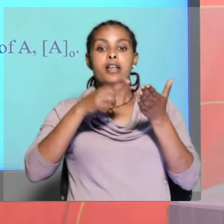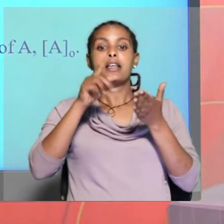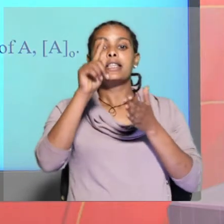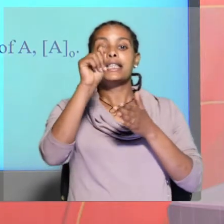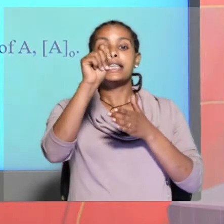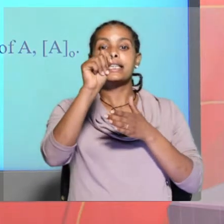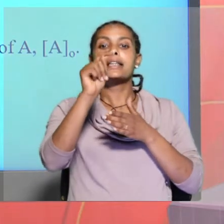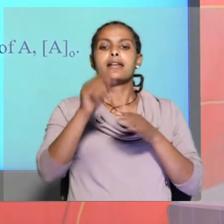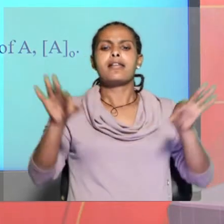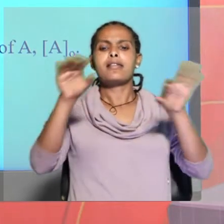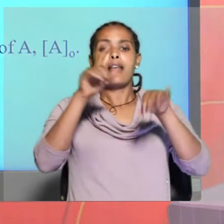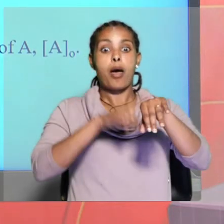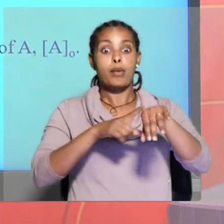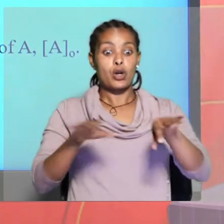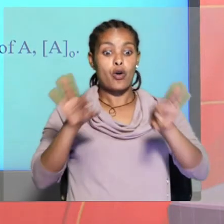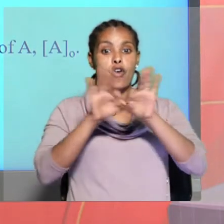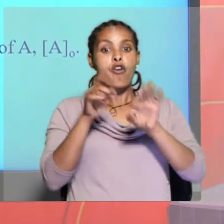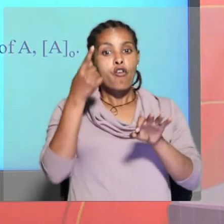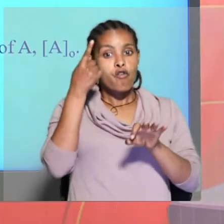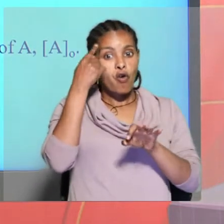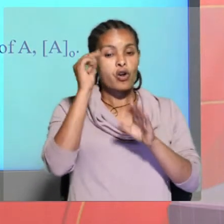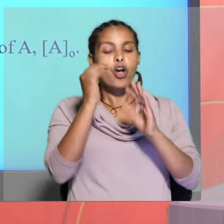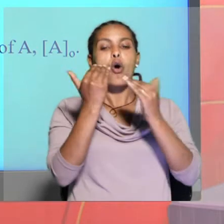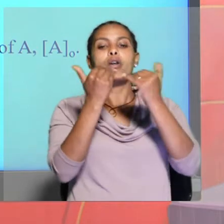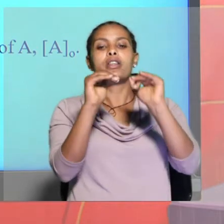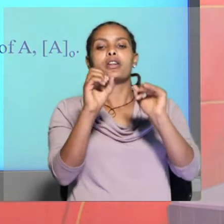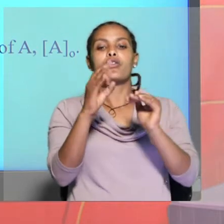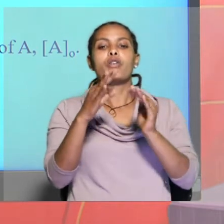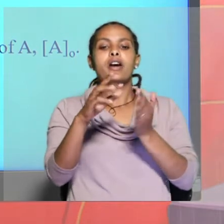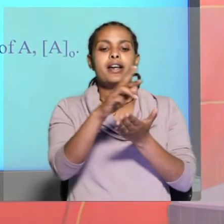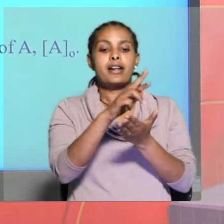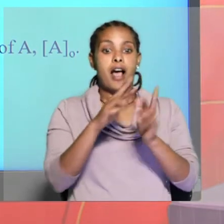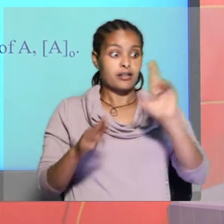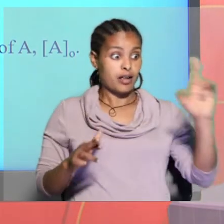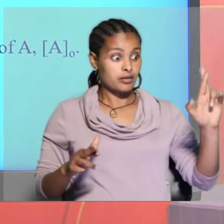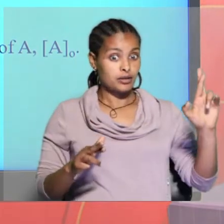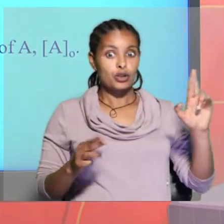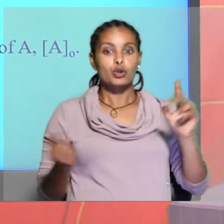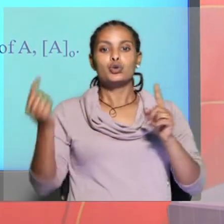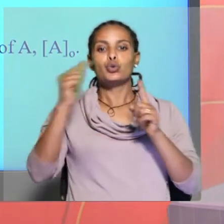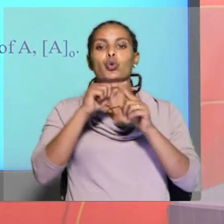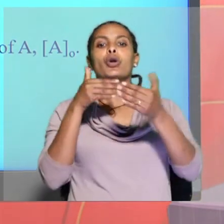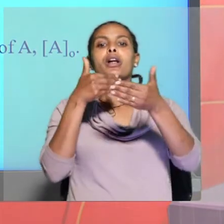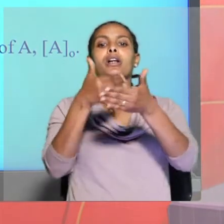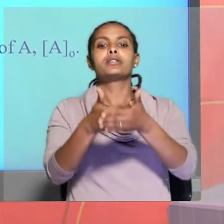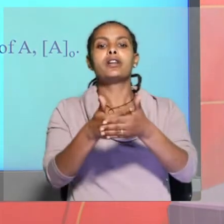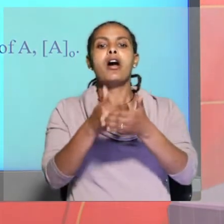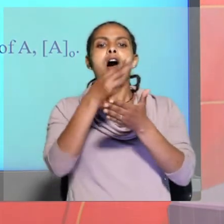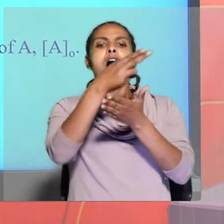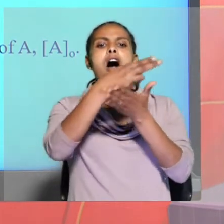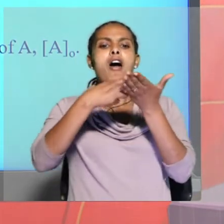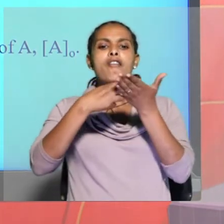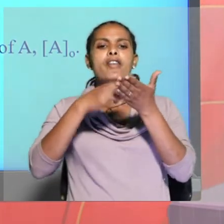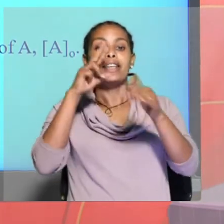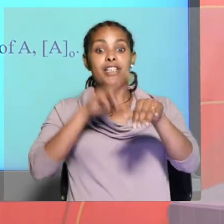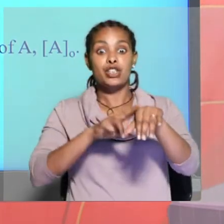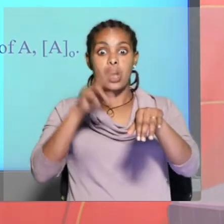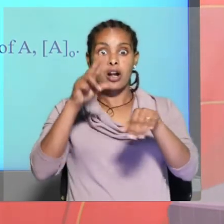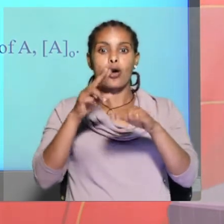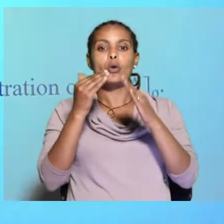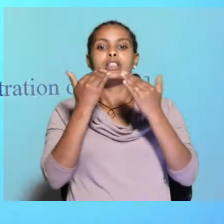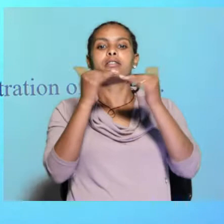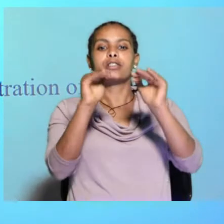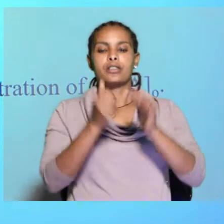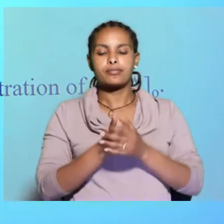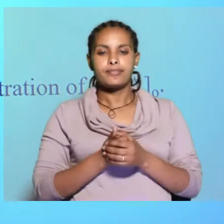time required for concentration of a reactant to reach half its initial